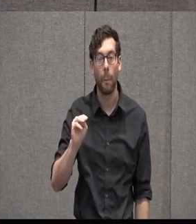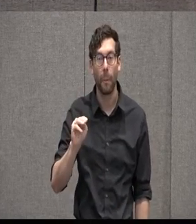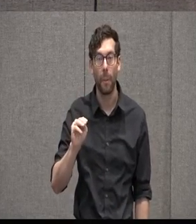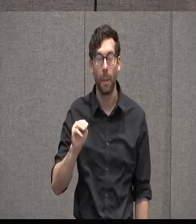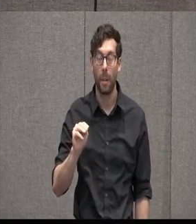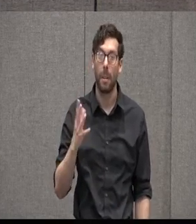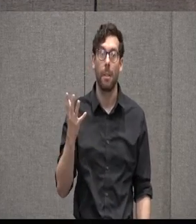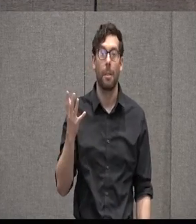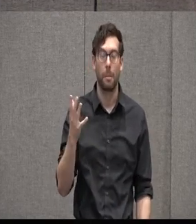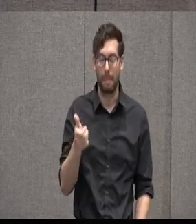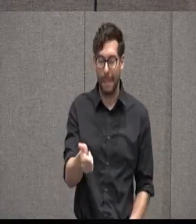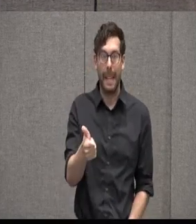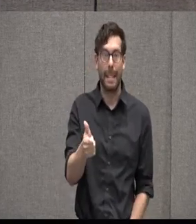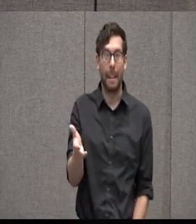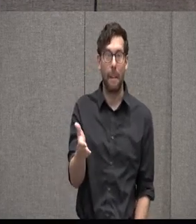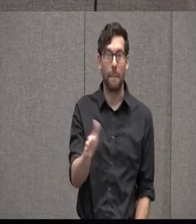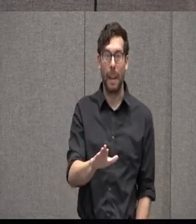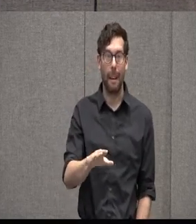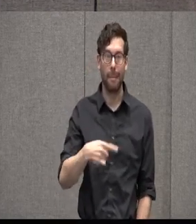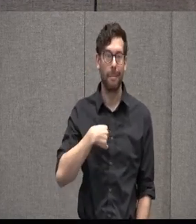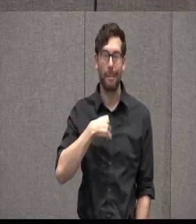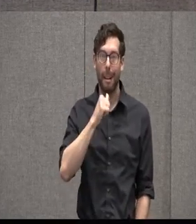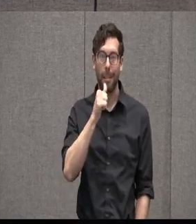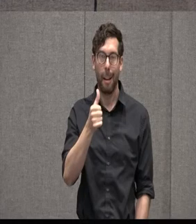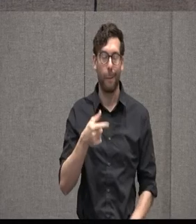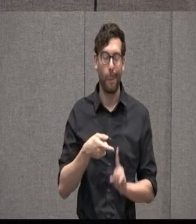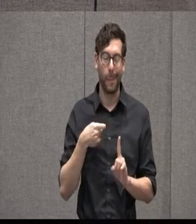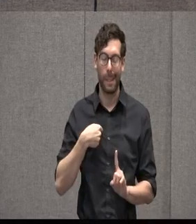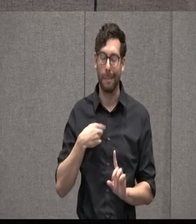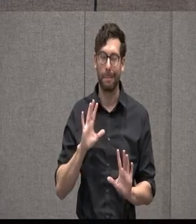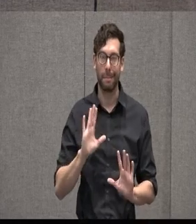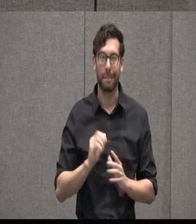Oh, it fell on its own. I didn't do anything yet.